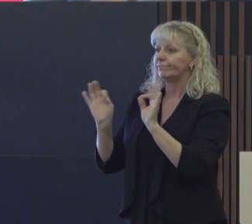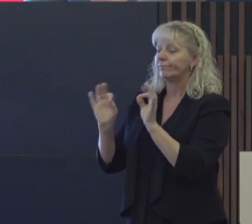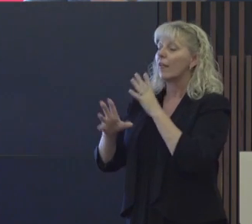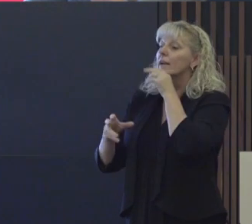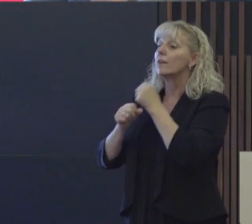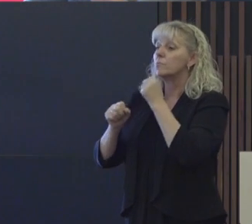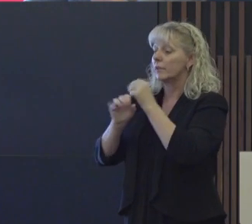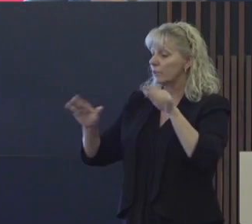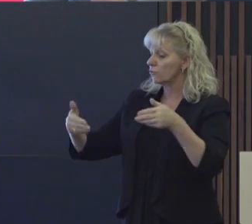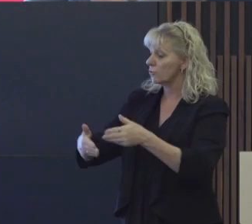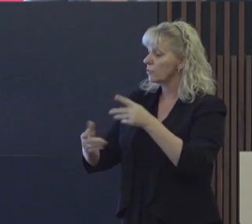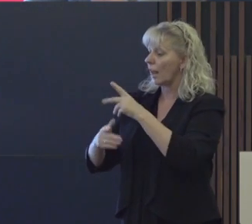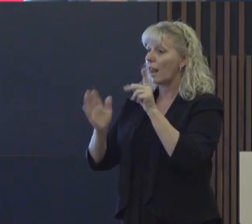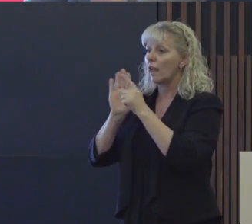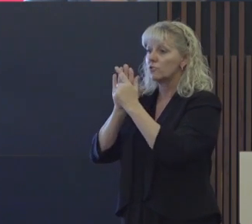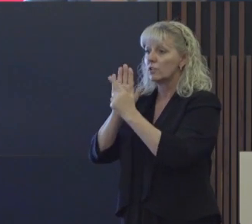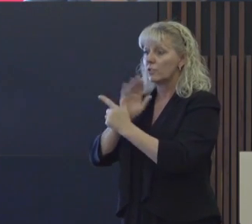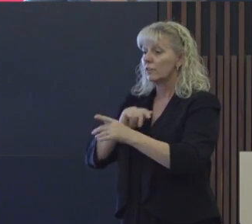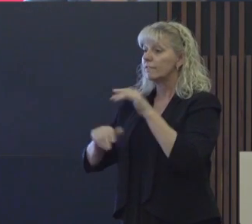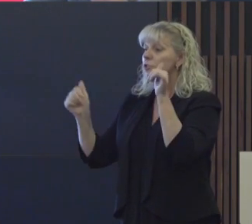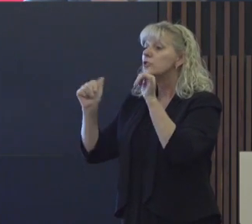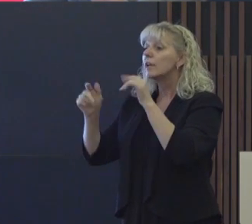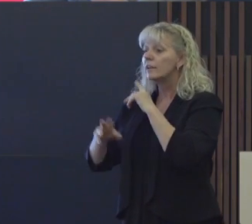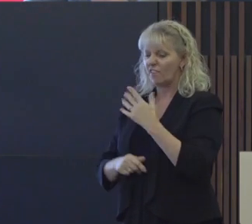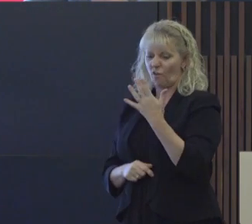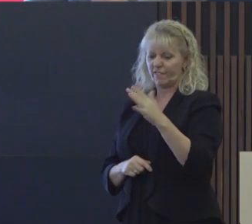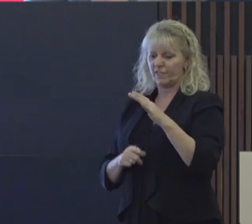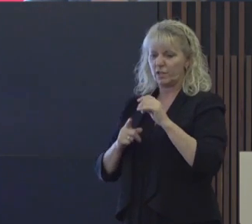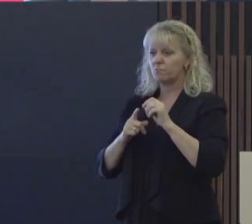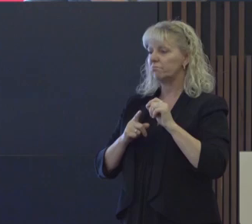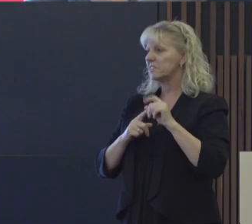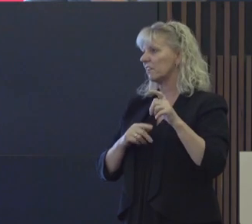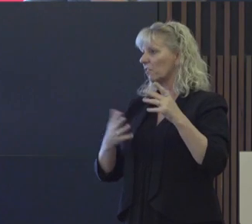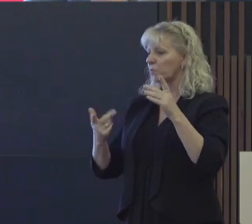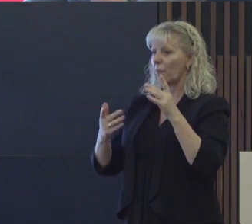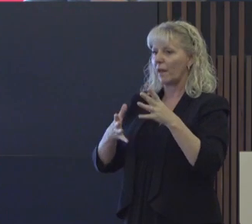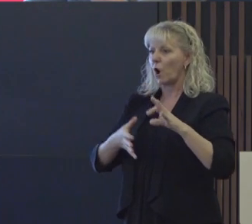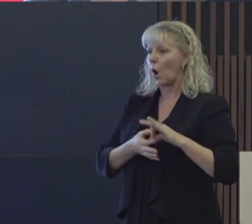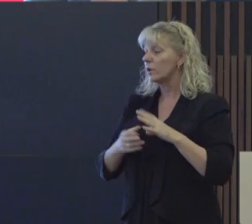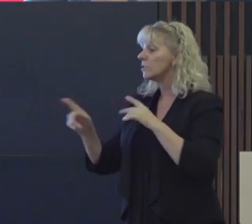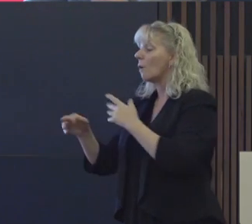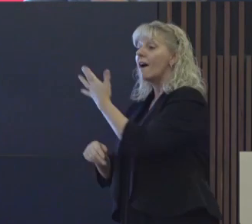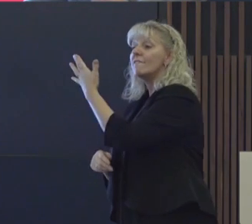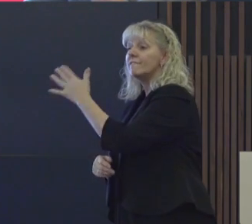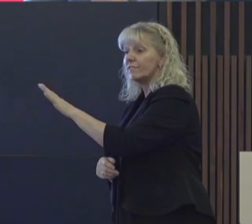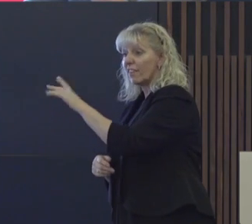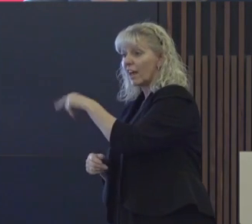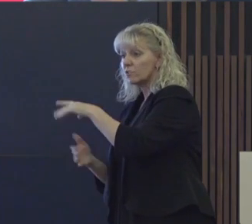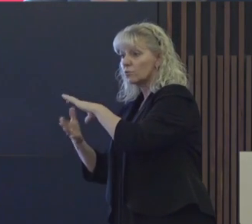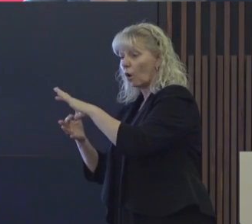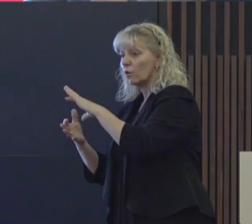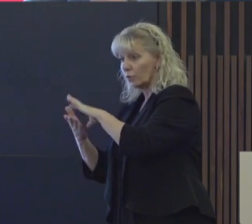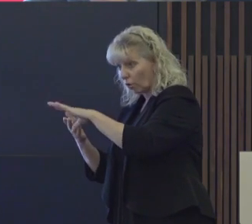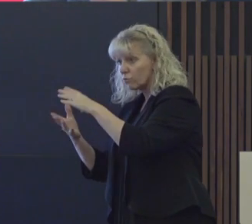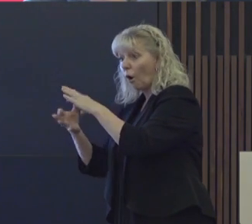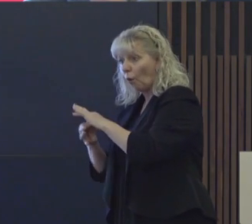that initially, first, it was 50% of what they were owed. So if they were owed $1,000, for example, they would get $500. And